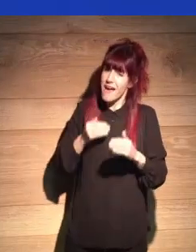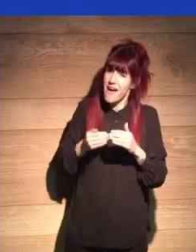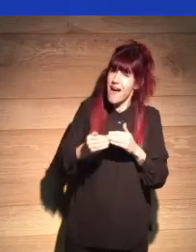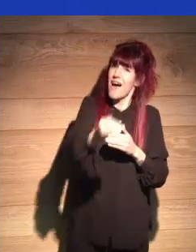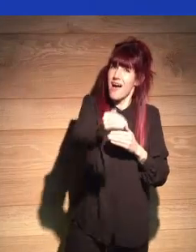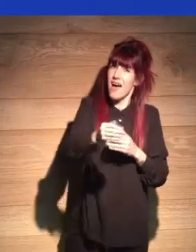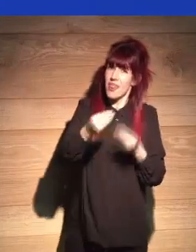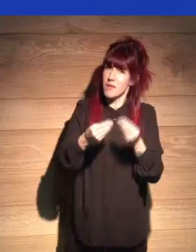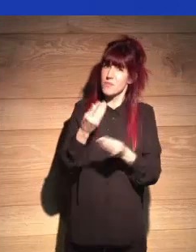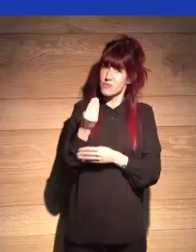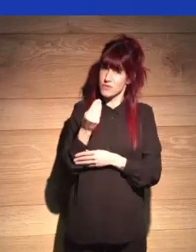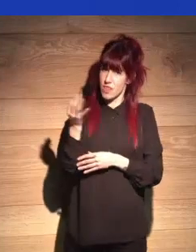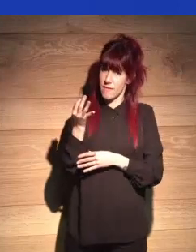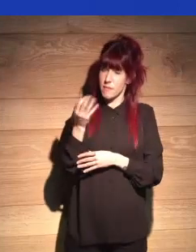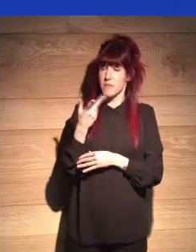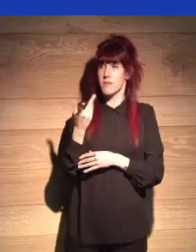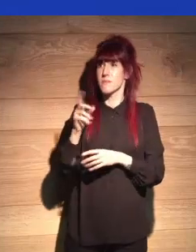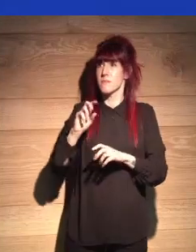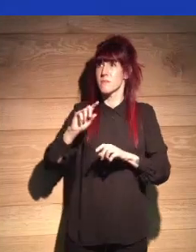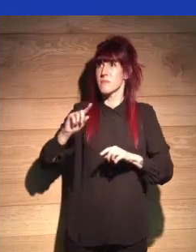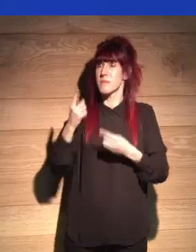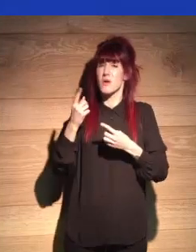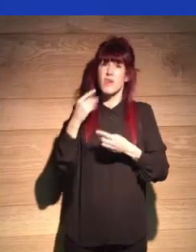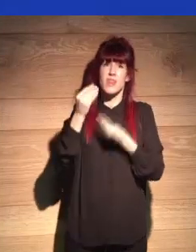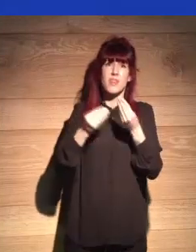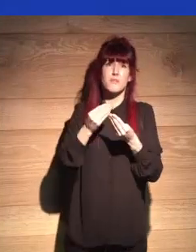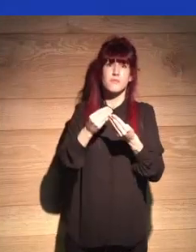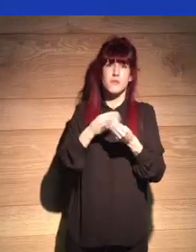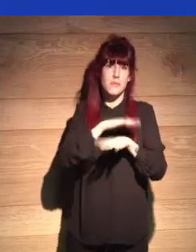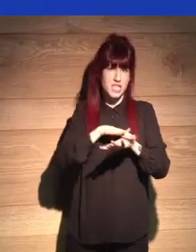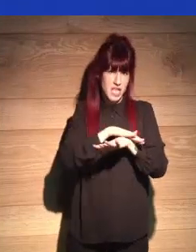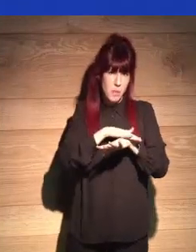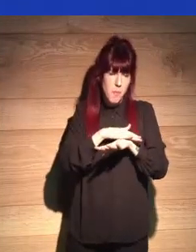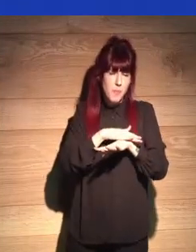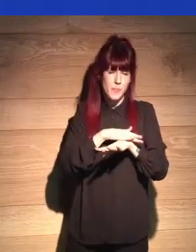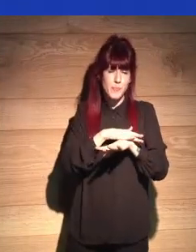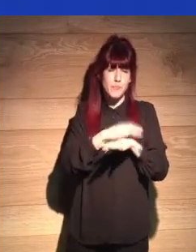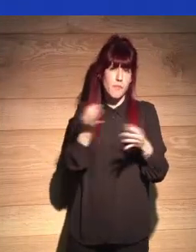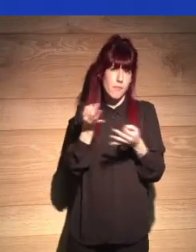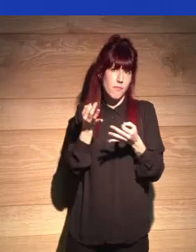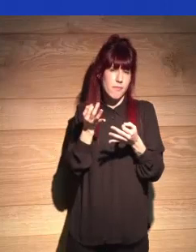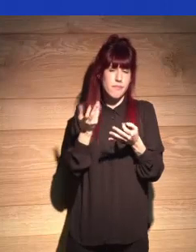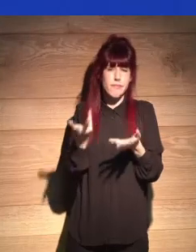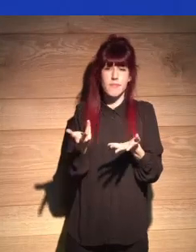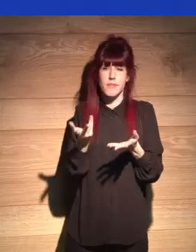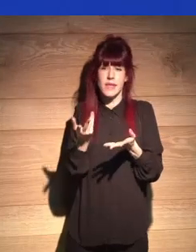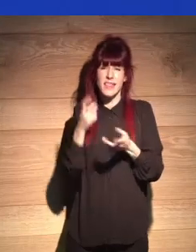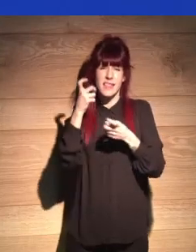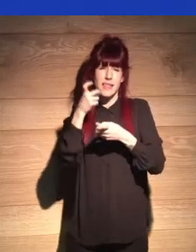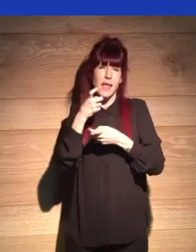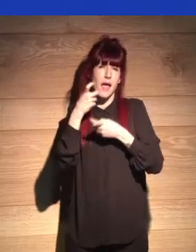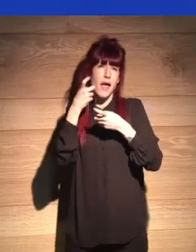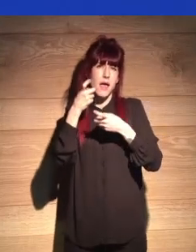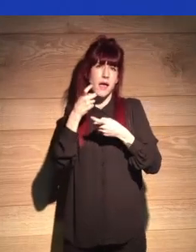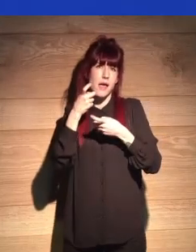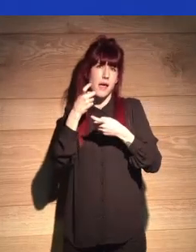still a lot to do. So the first thing we did in the ministry was to try